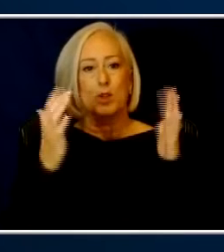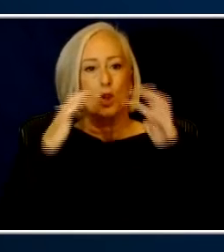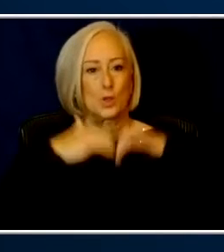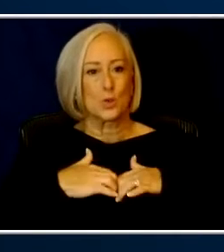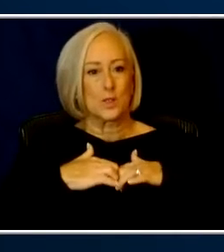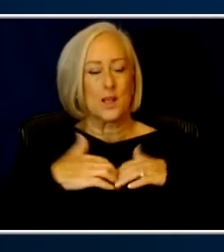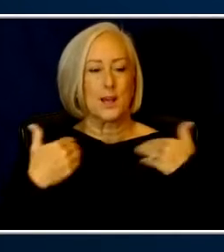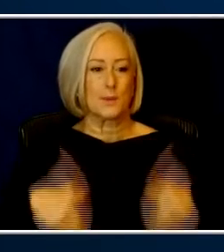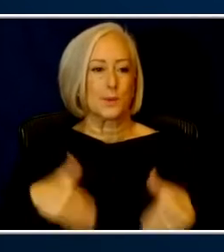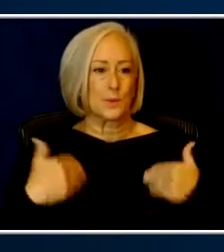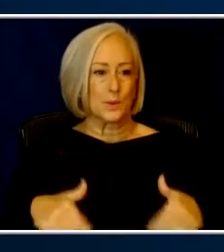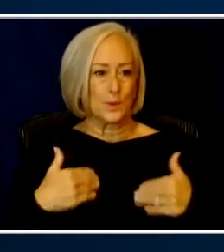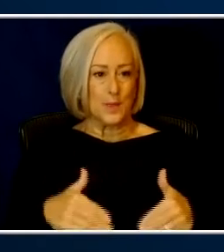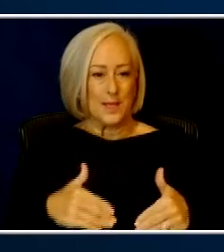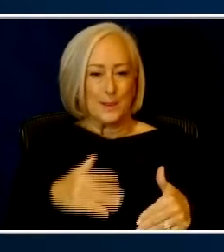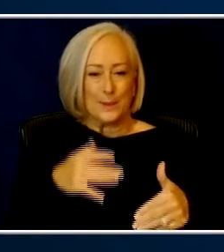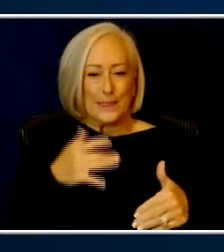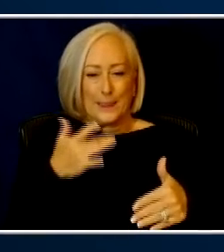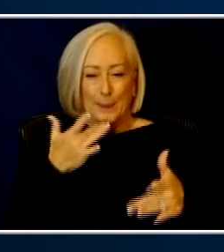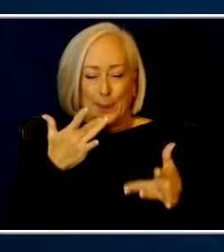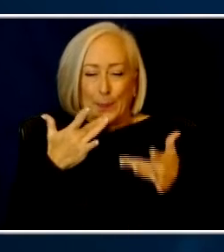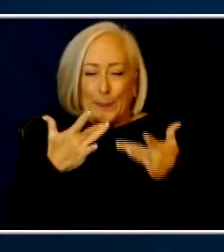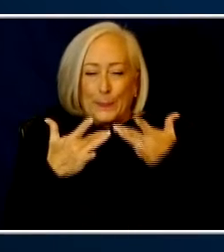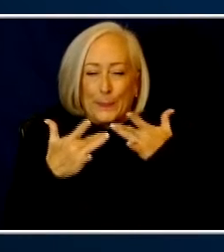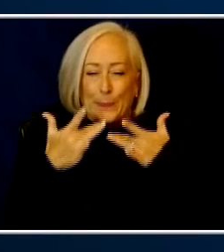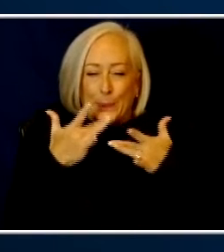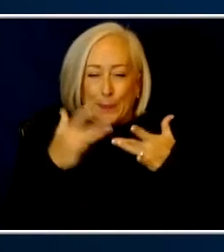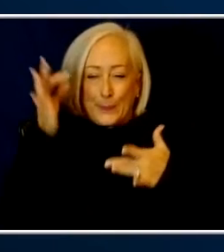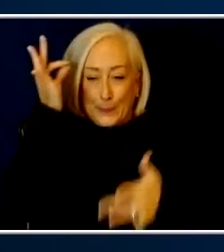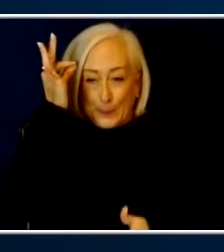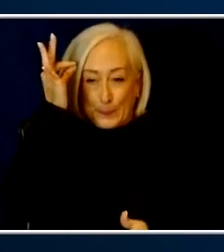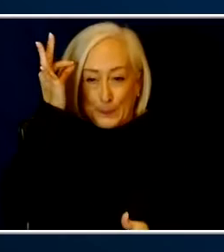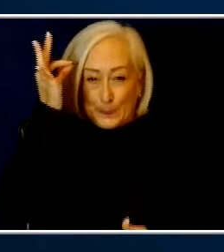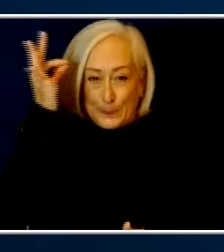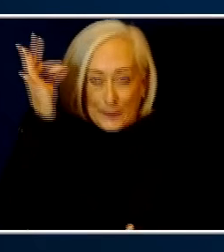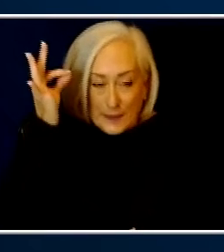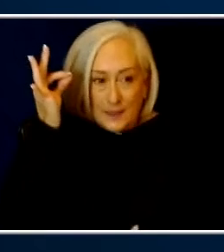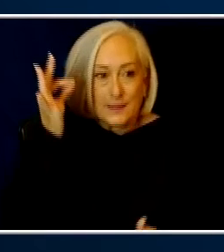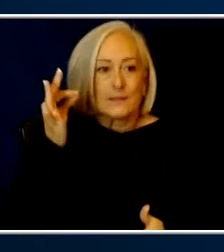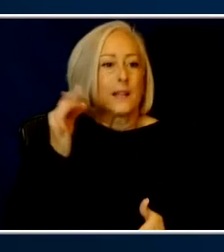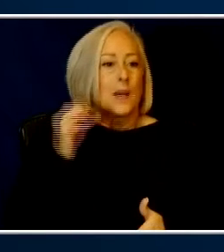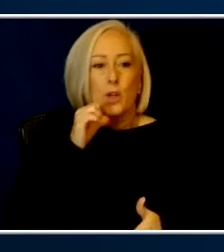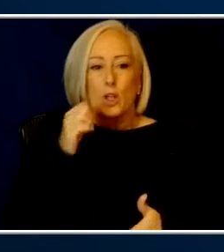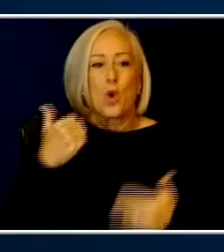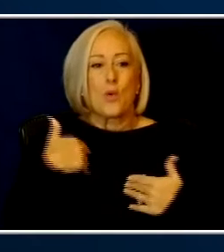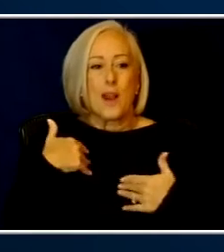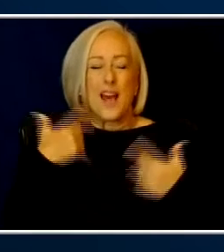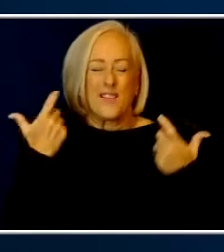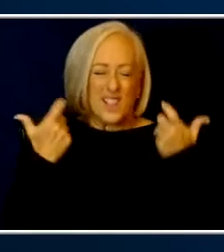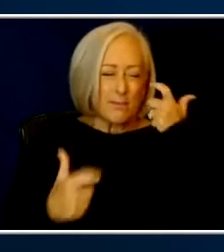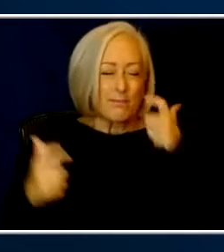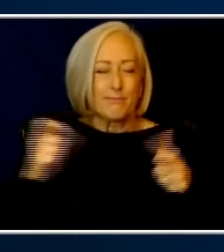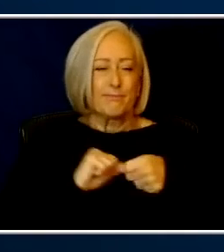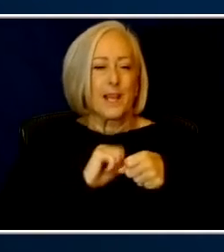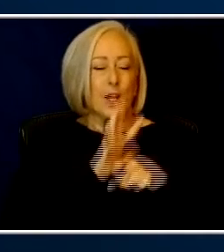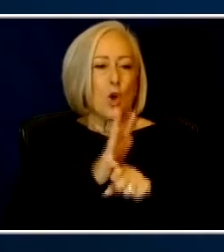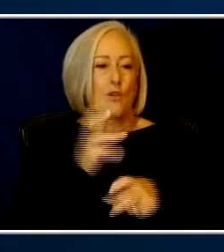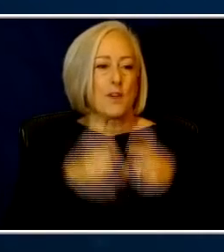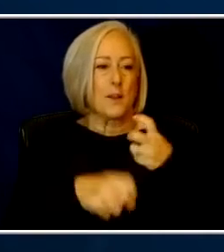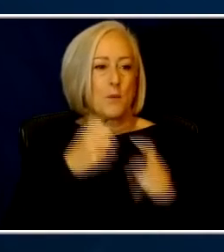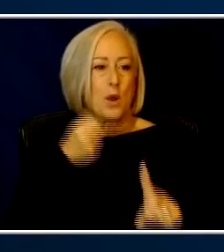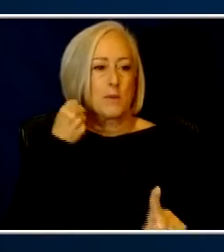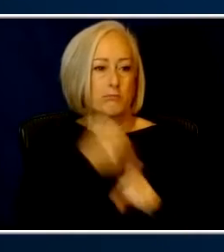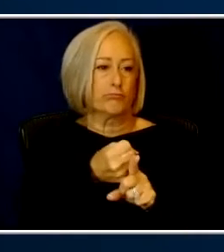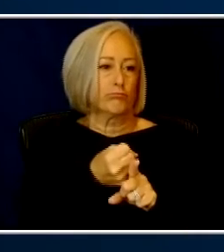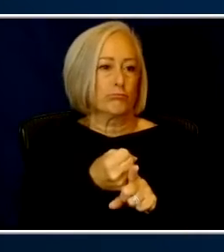on a razor's edge, and we don't have a major COVID problem right now, and we don't have an influenza problem. We have a lot of